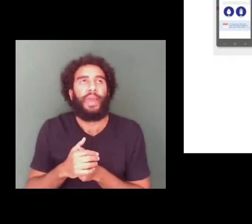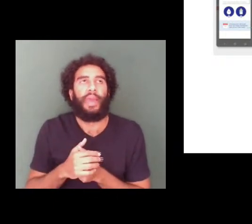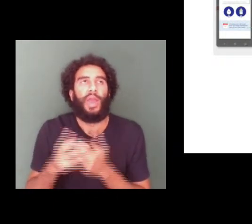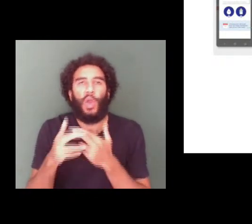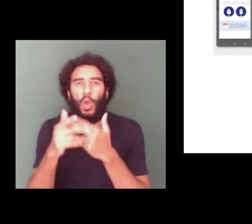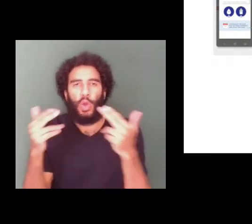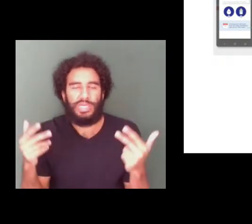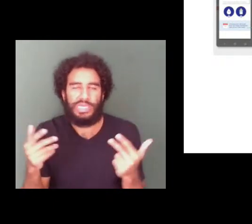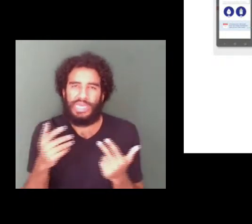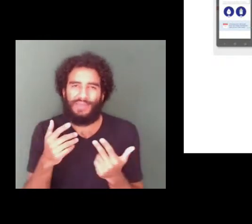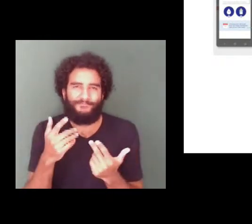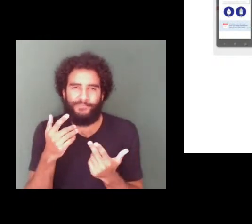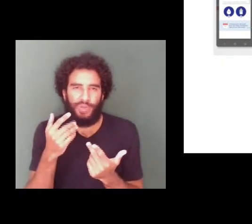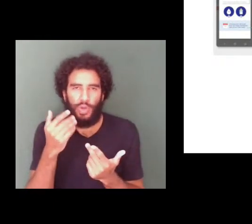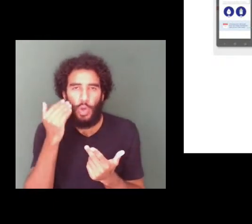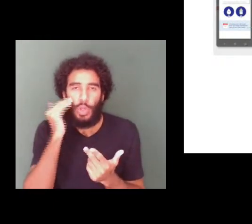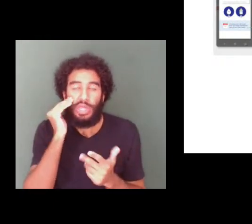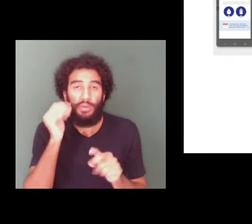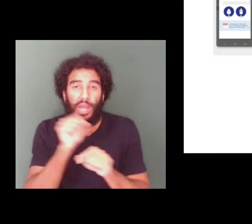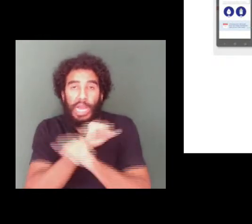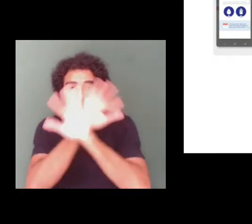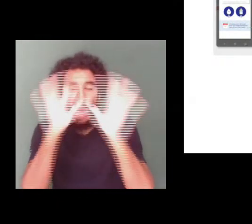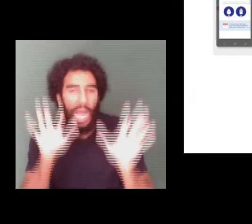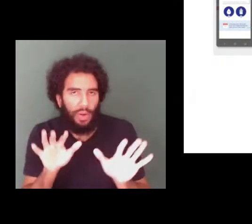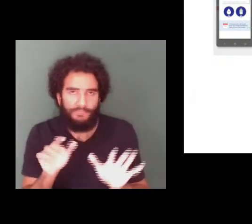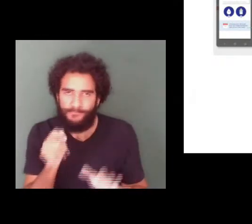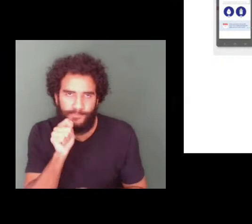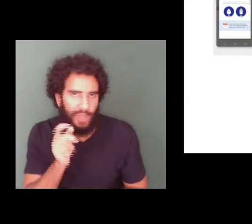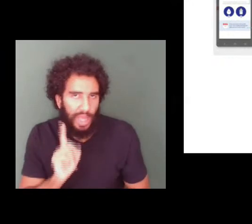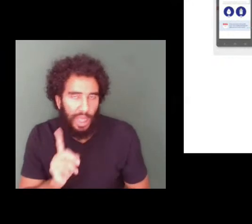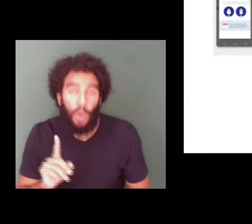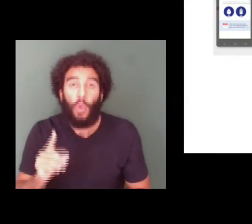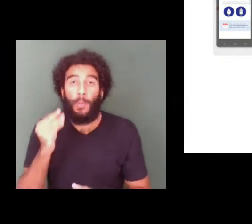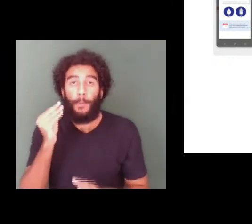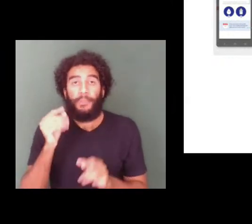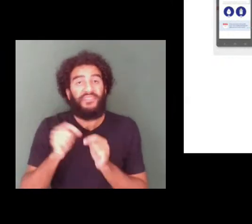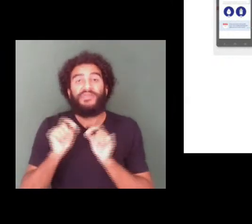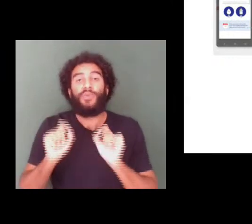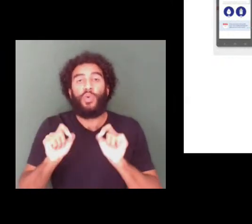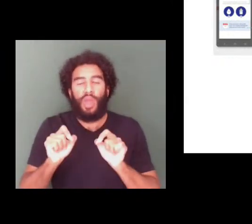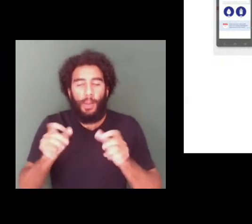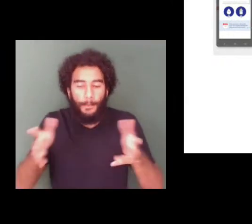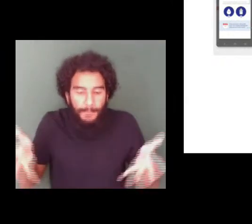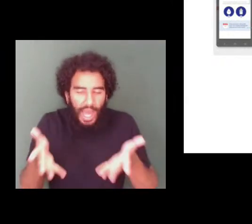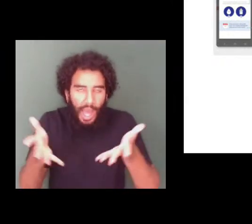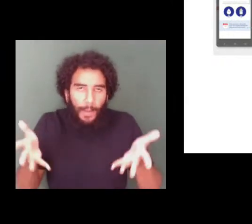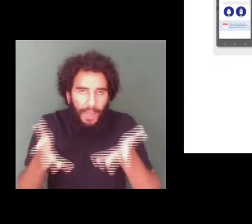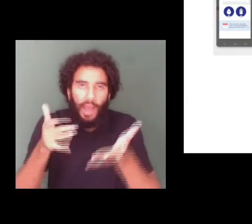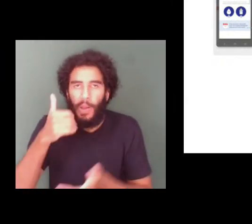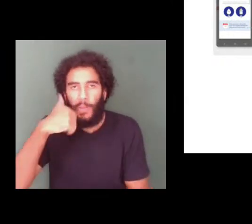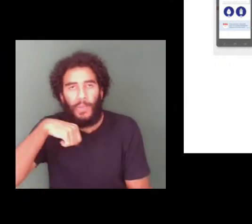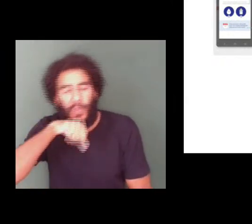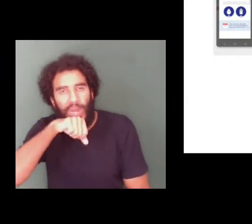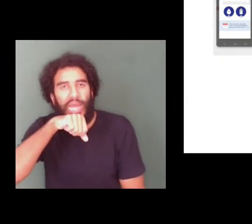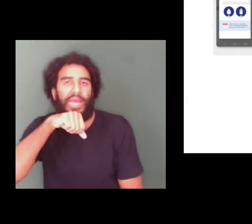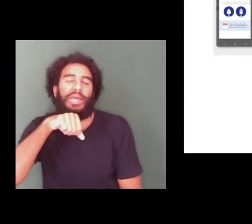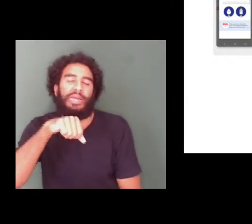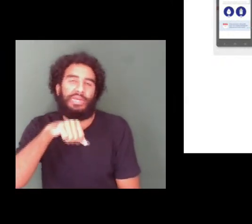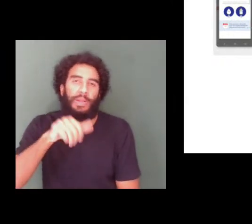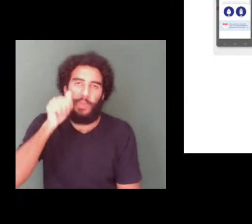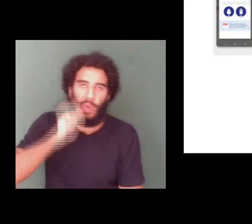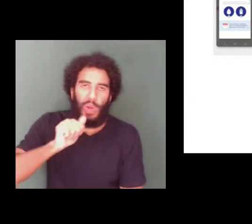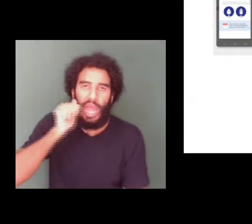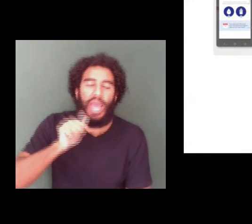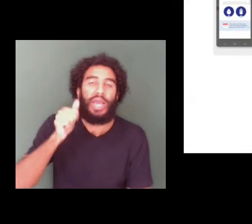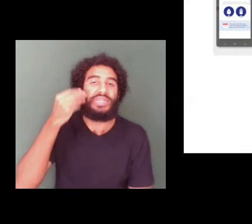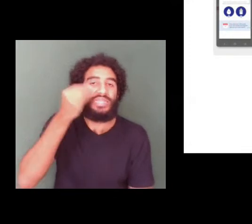products. So influencers who are just other women who are sharing their own life experiences, and they're not employees of the company, can sometimes